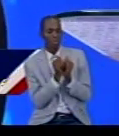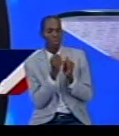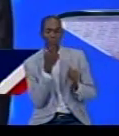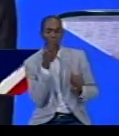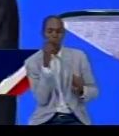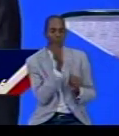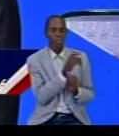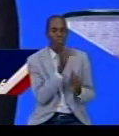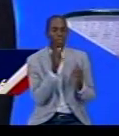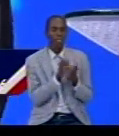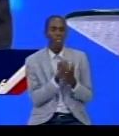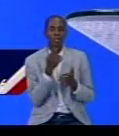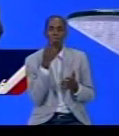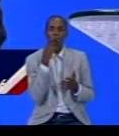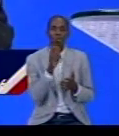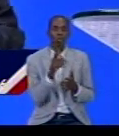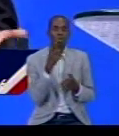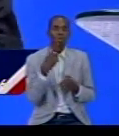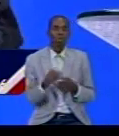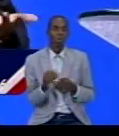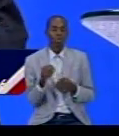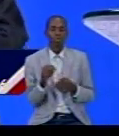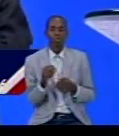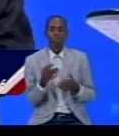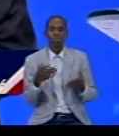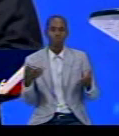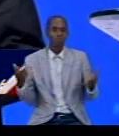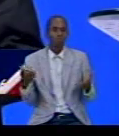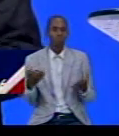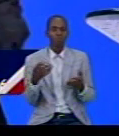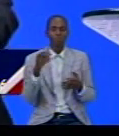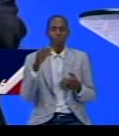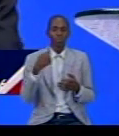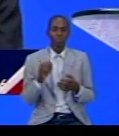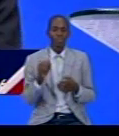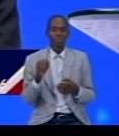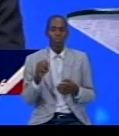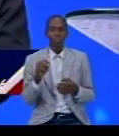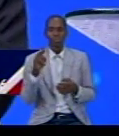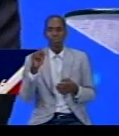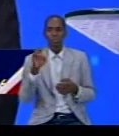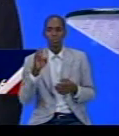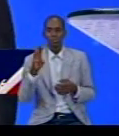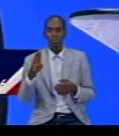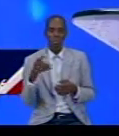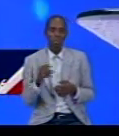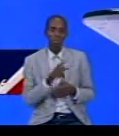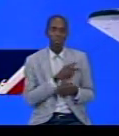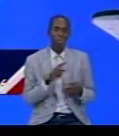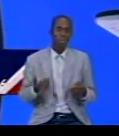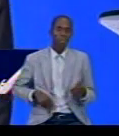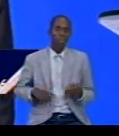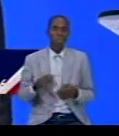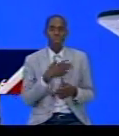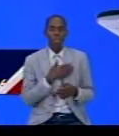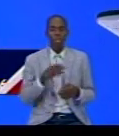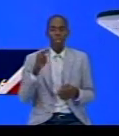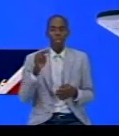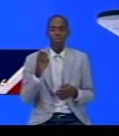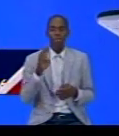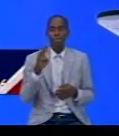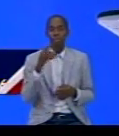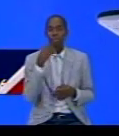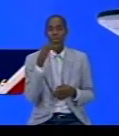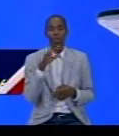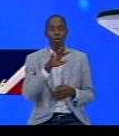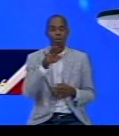you can bind that curse, you can bind that personality behind premature death. And Nebuchadnezzar said, all of you